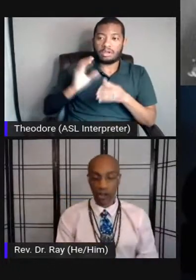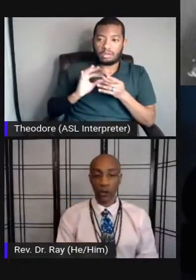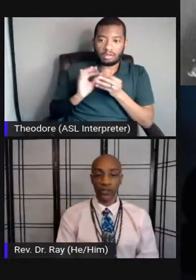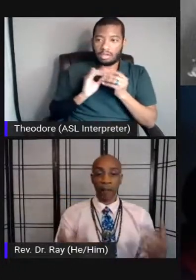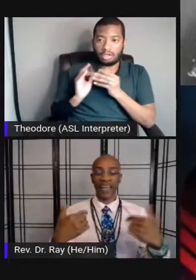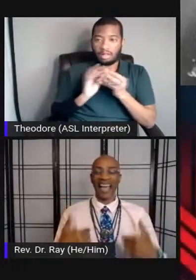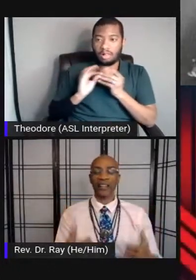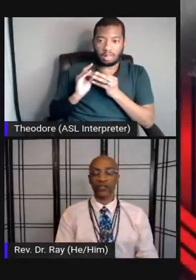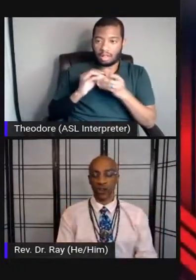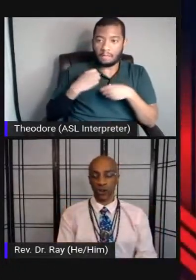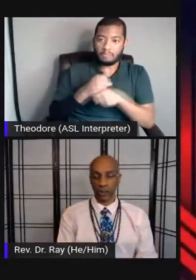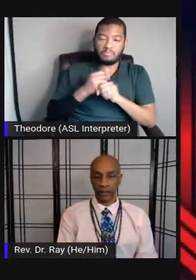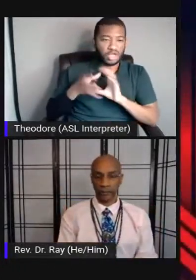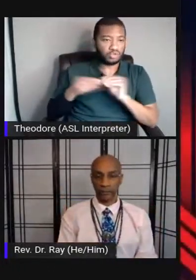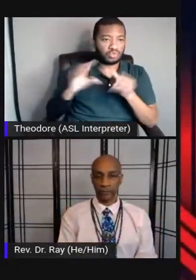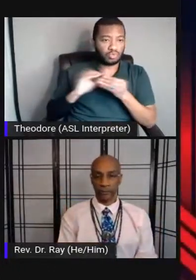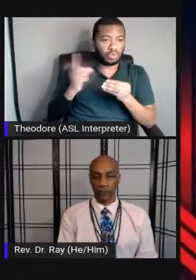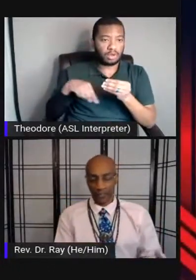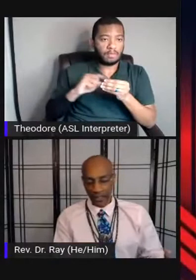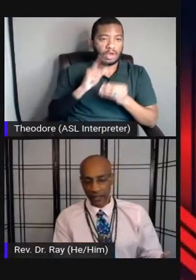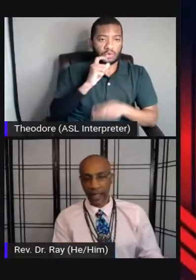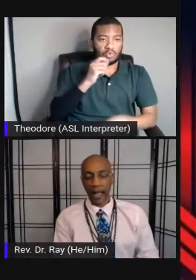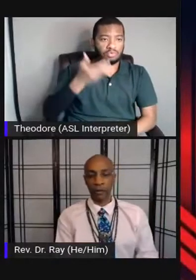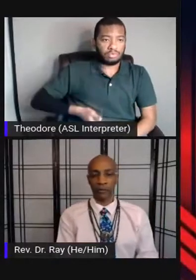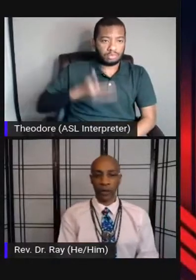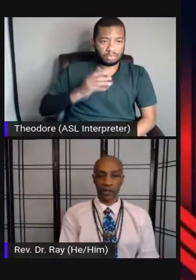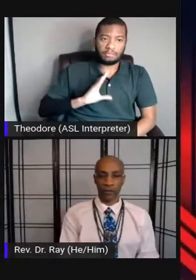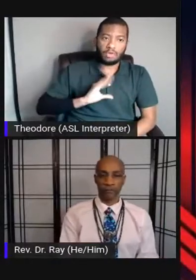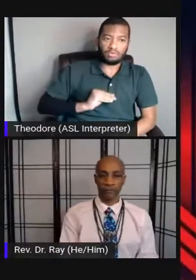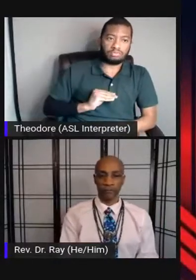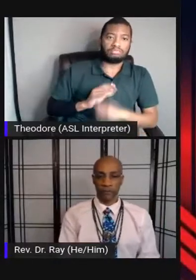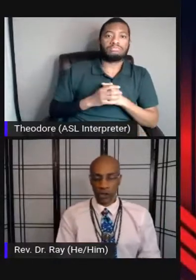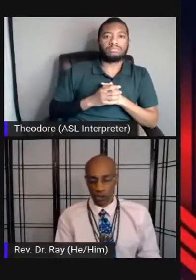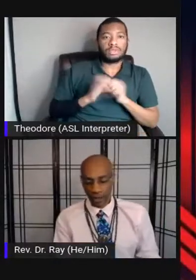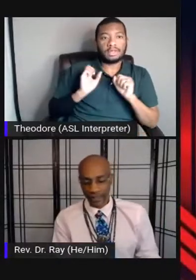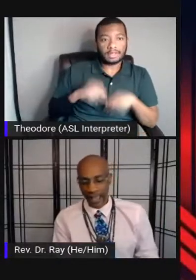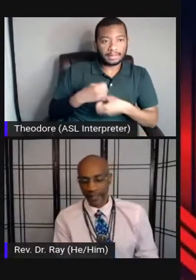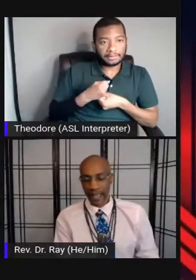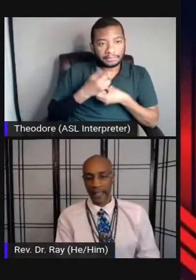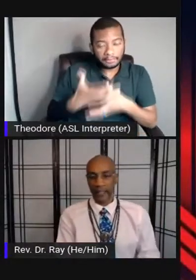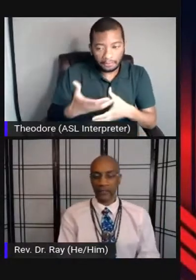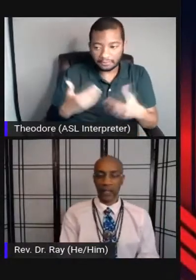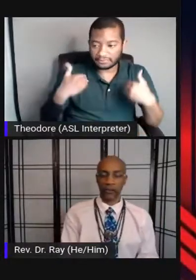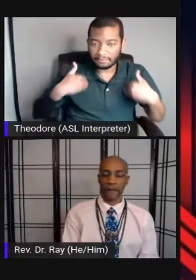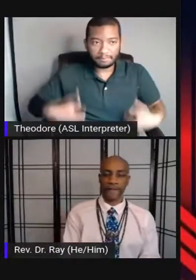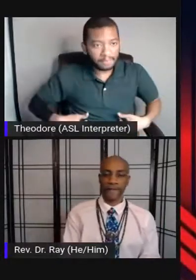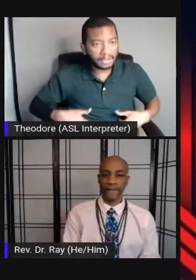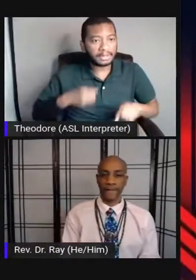it shows up externally with things like high blood pressure, stress, anxiety,